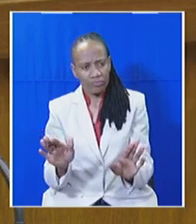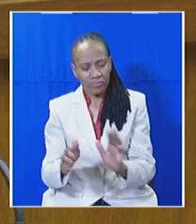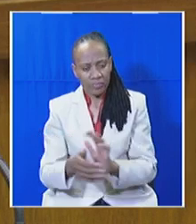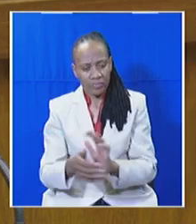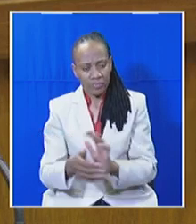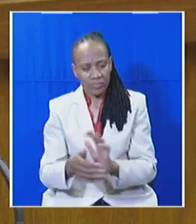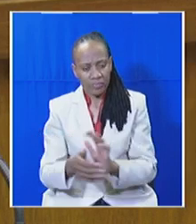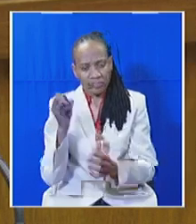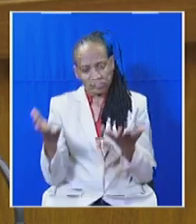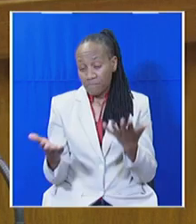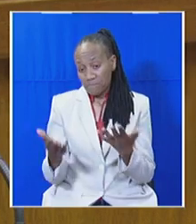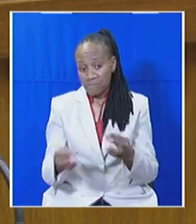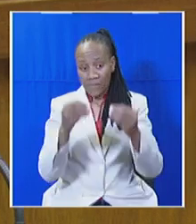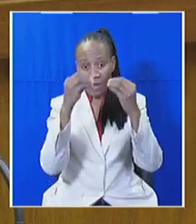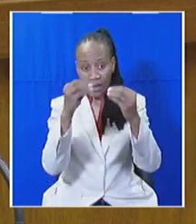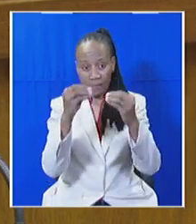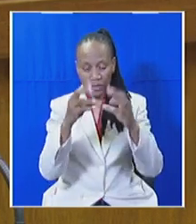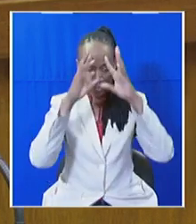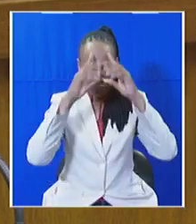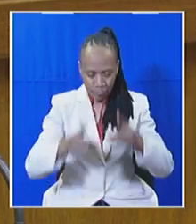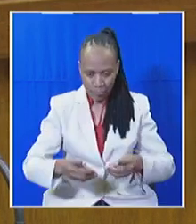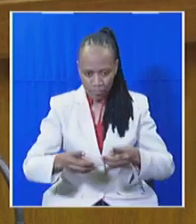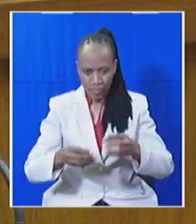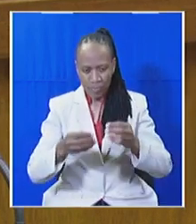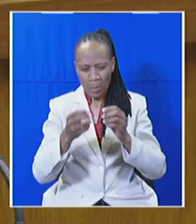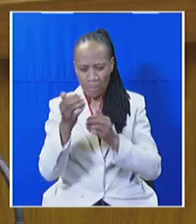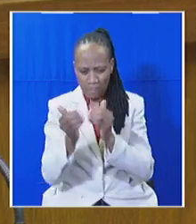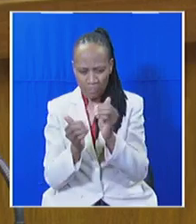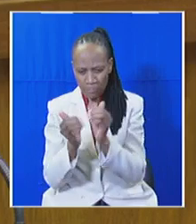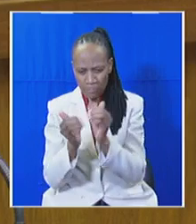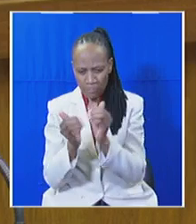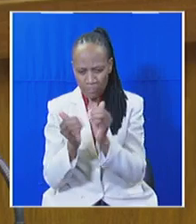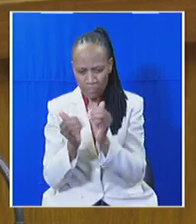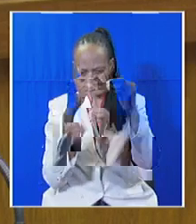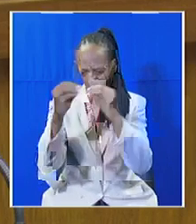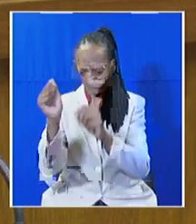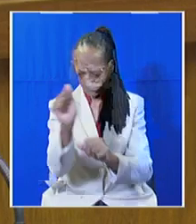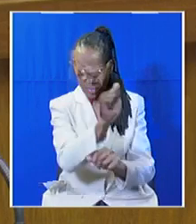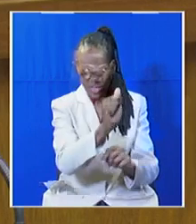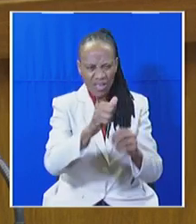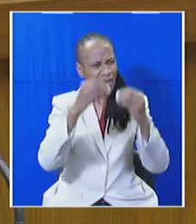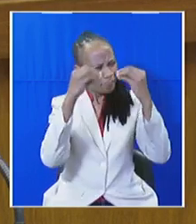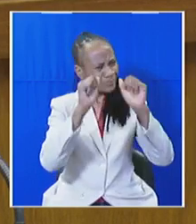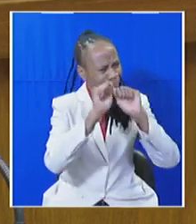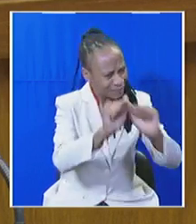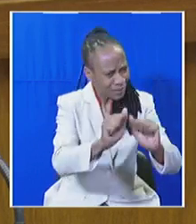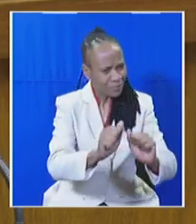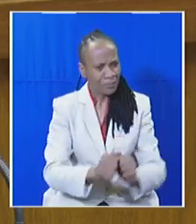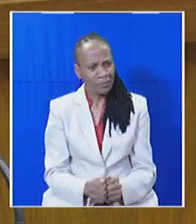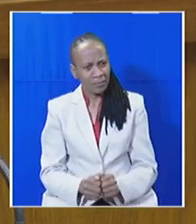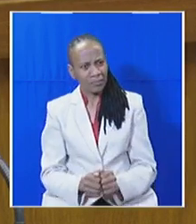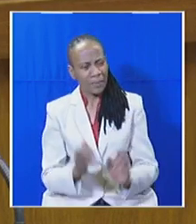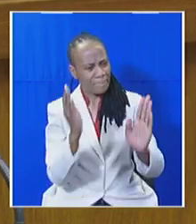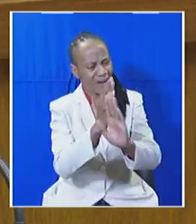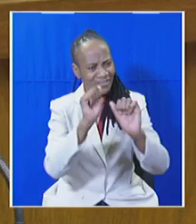If companies make decisions as companies, no matter who they belong to, business to do so. You can't do